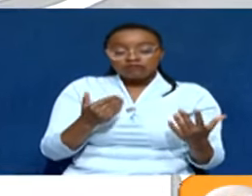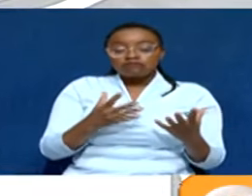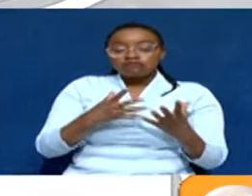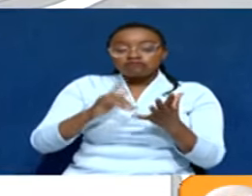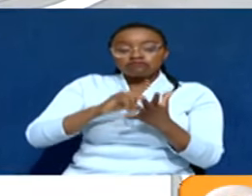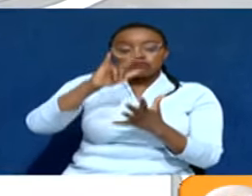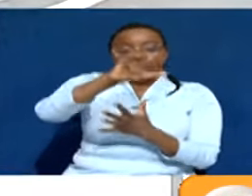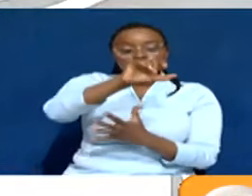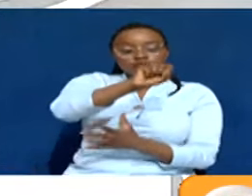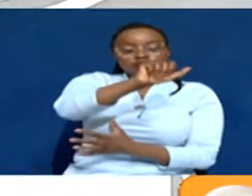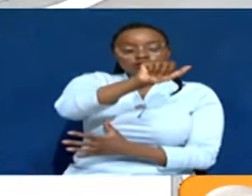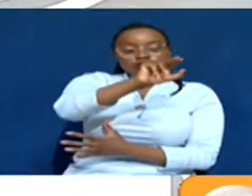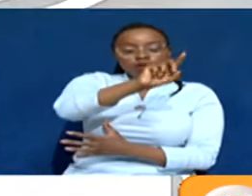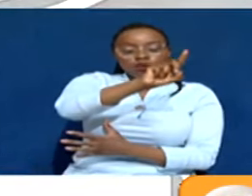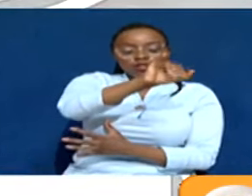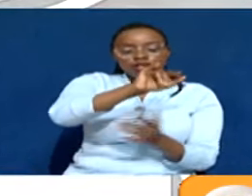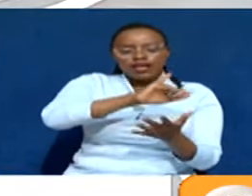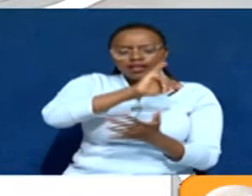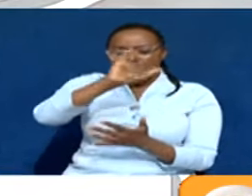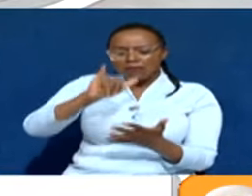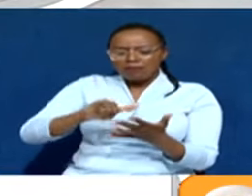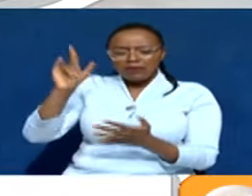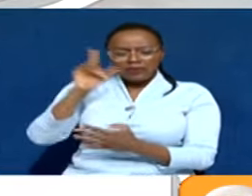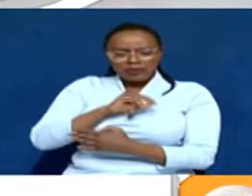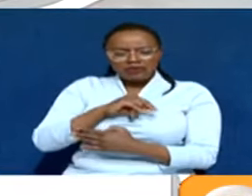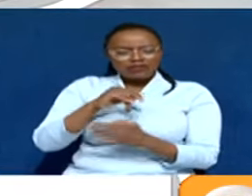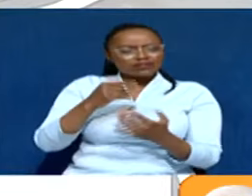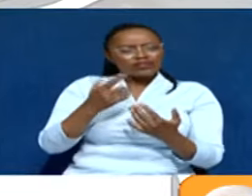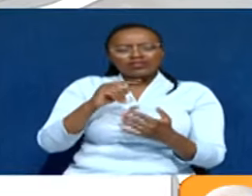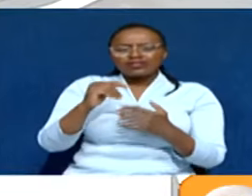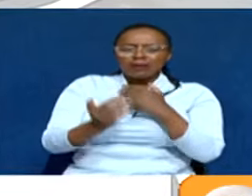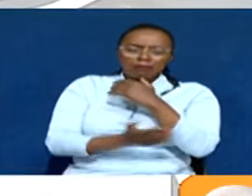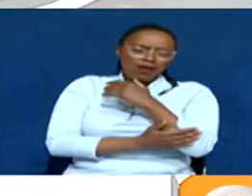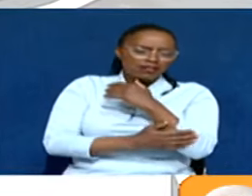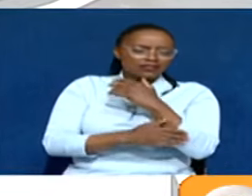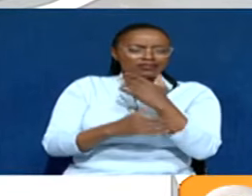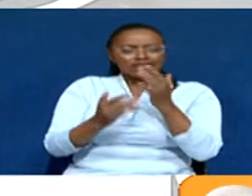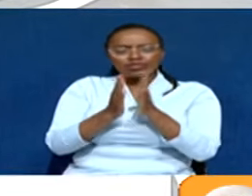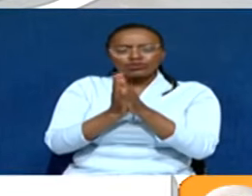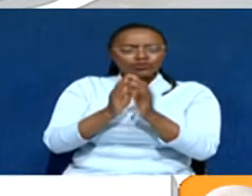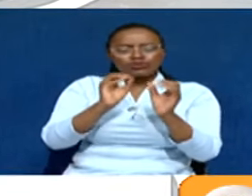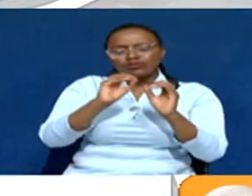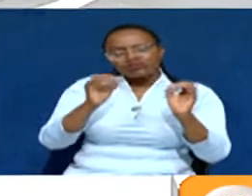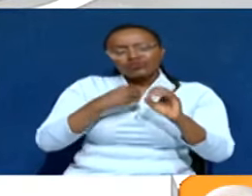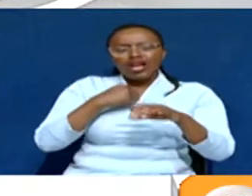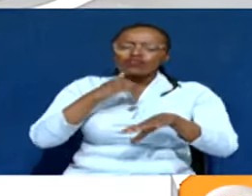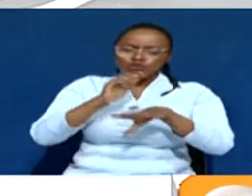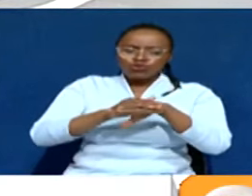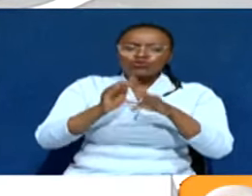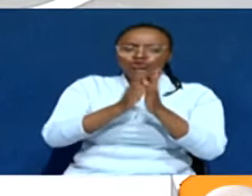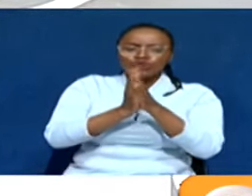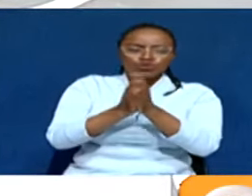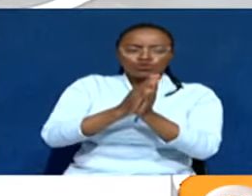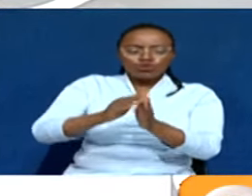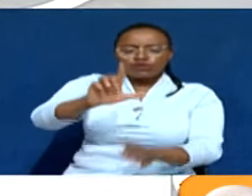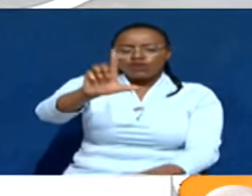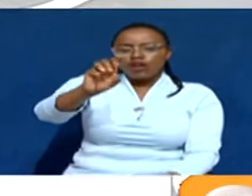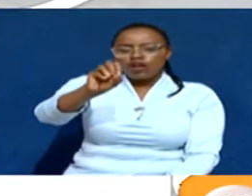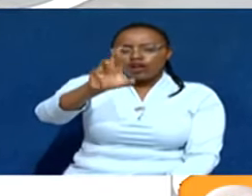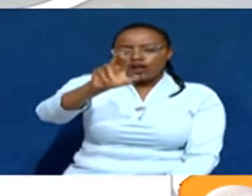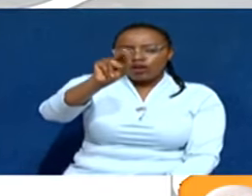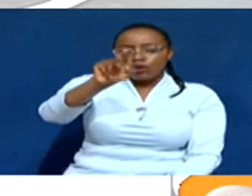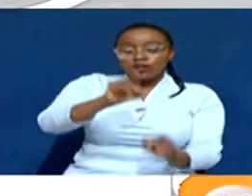to Saudi Arabia and back. And they're not always bad news stories, by the way. There's some good news stories, like Lorna Jarab here. She worked